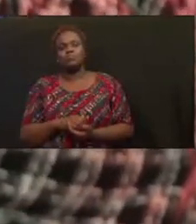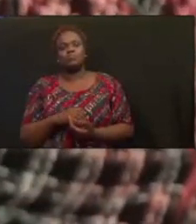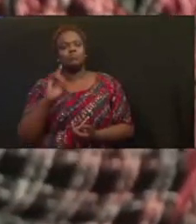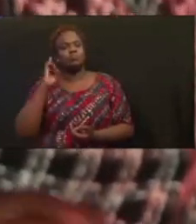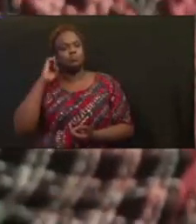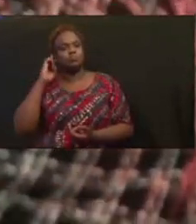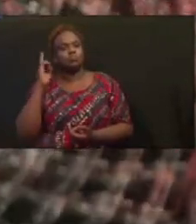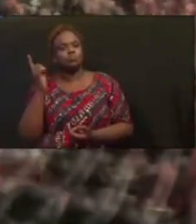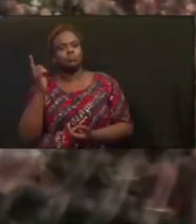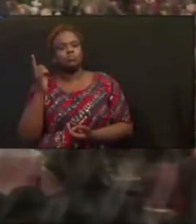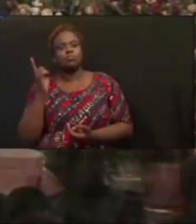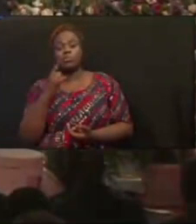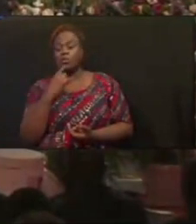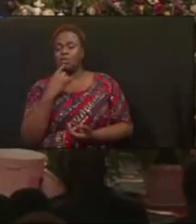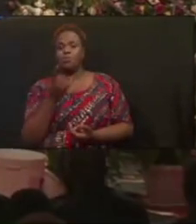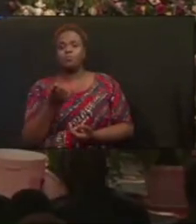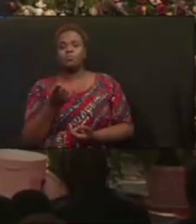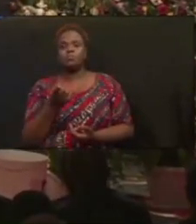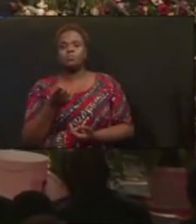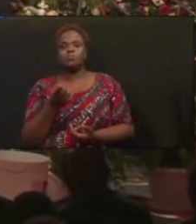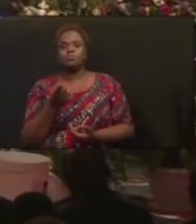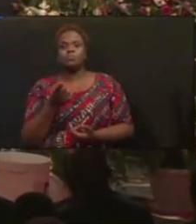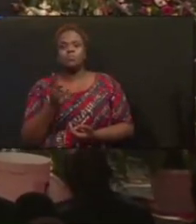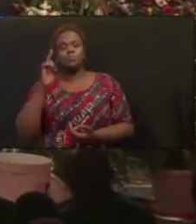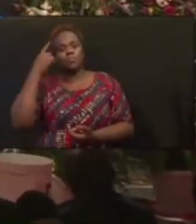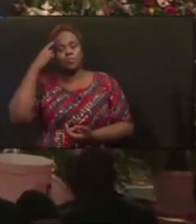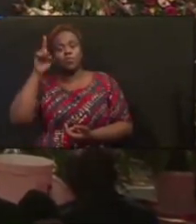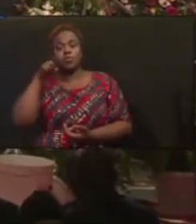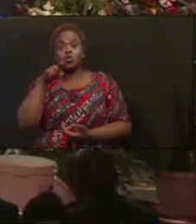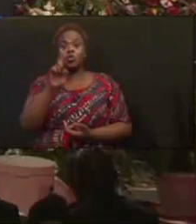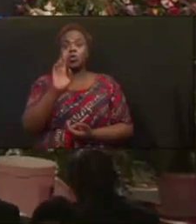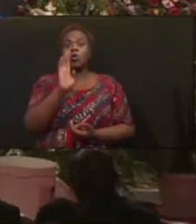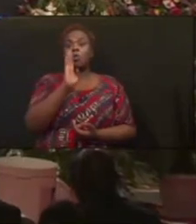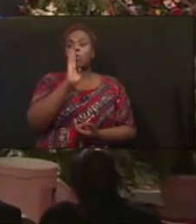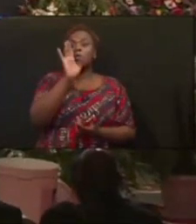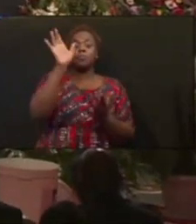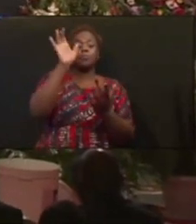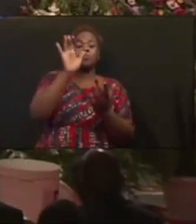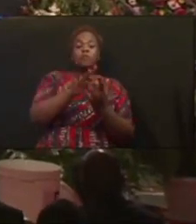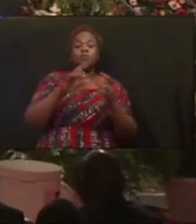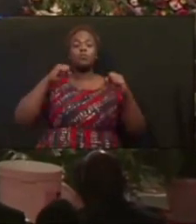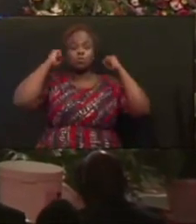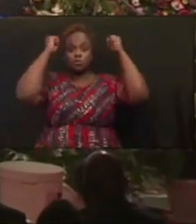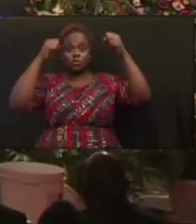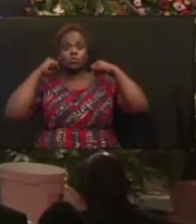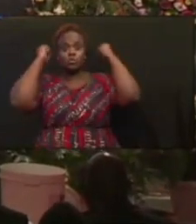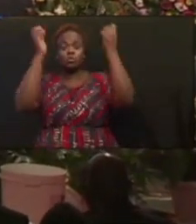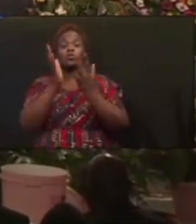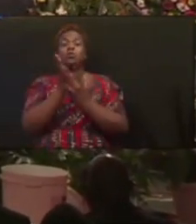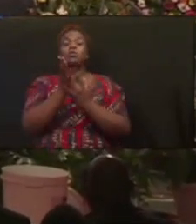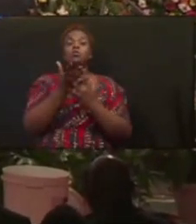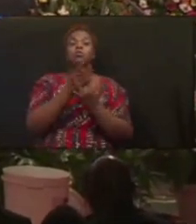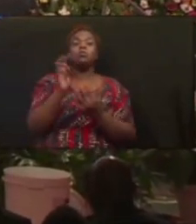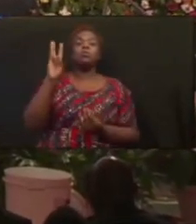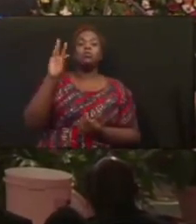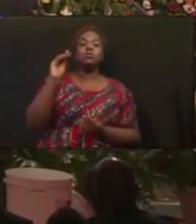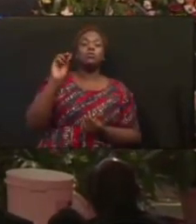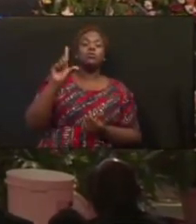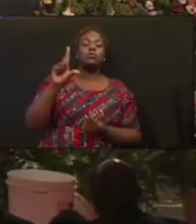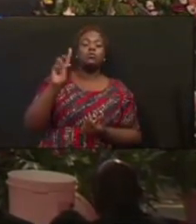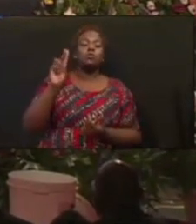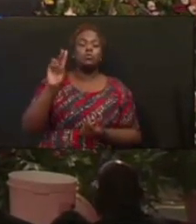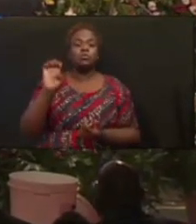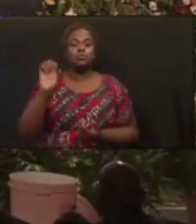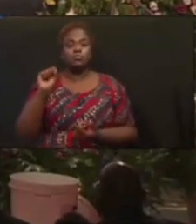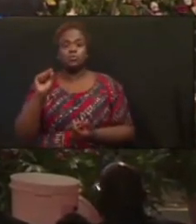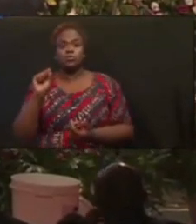Listen, and he says, for you to be an effective sheep among wolves, the strategy is that you must